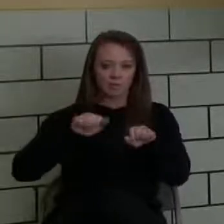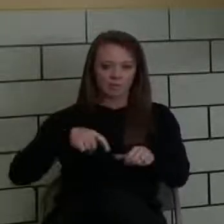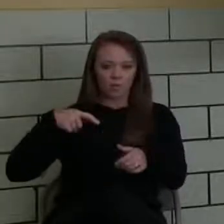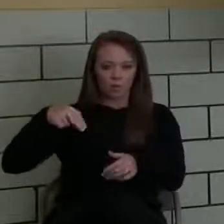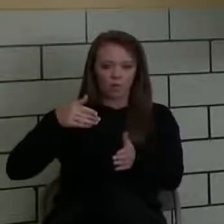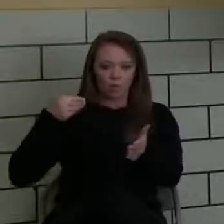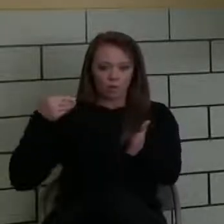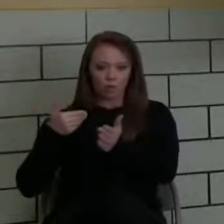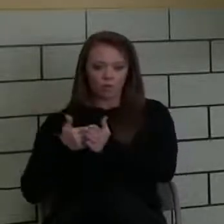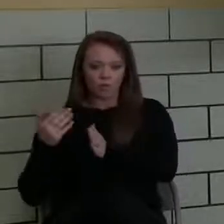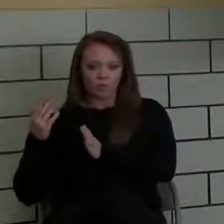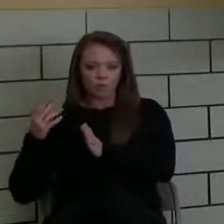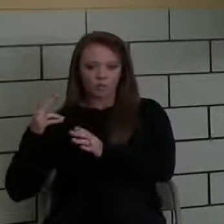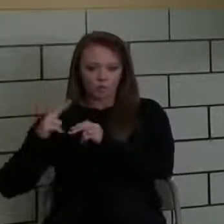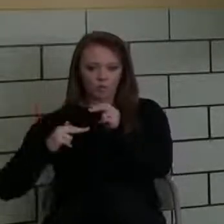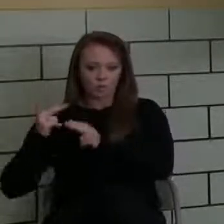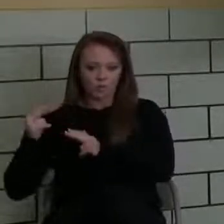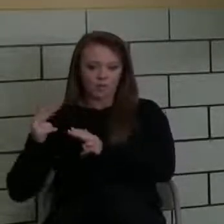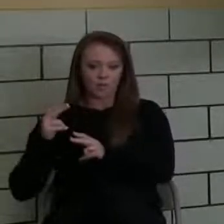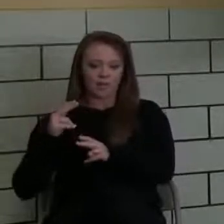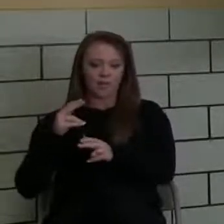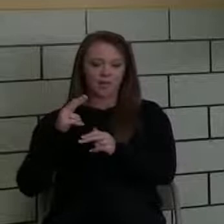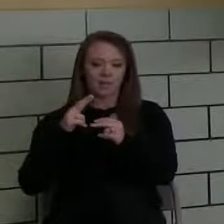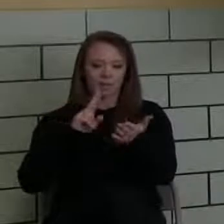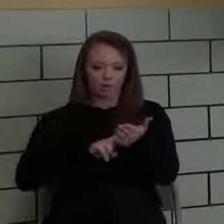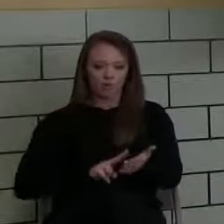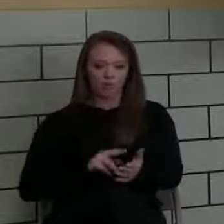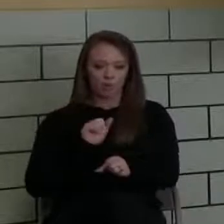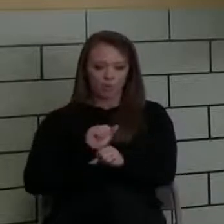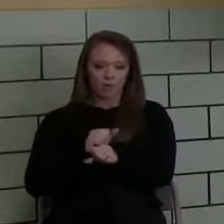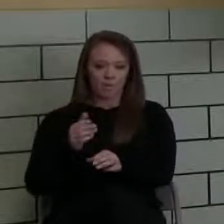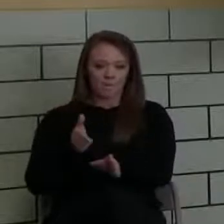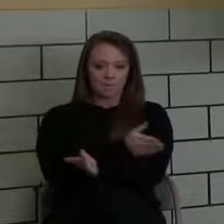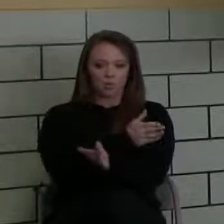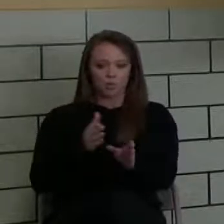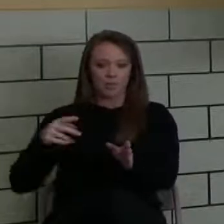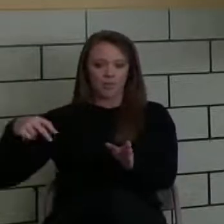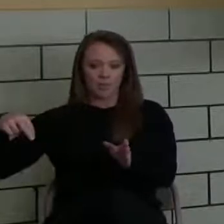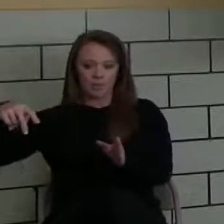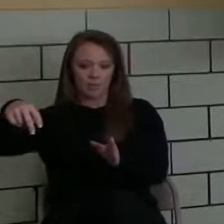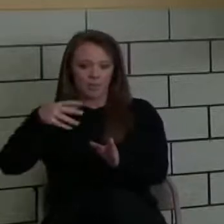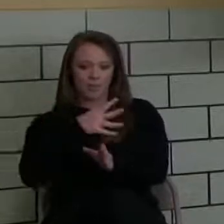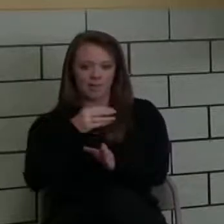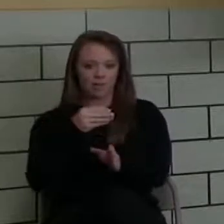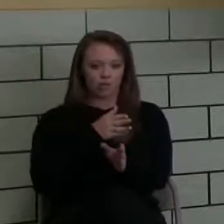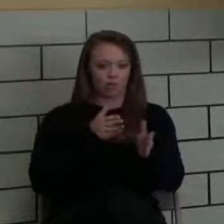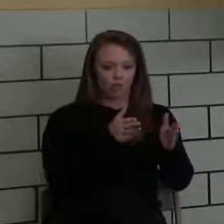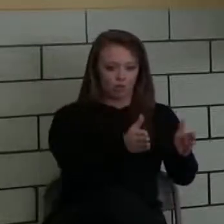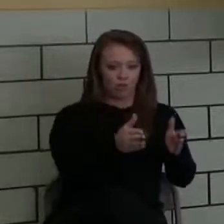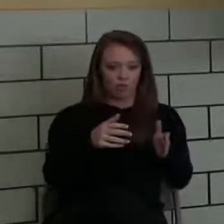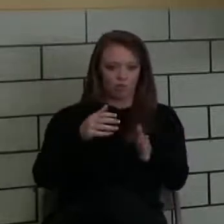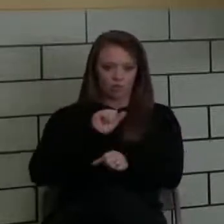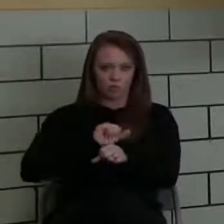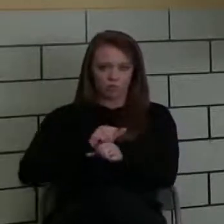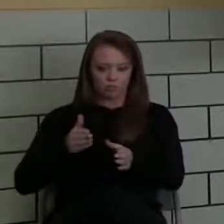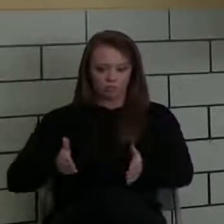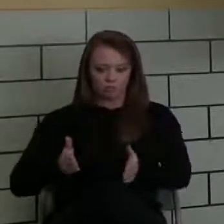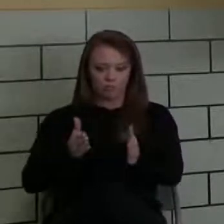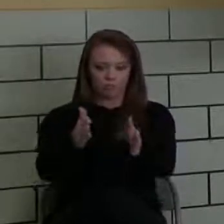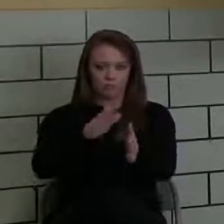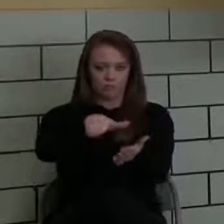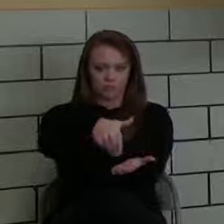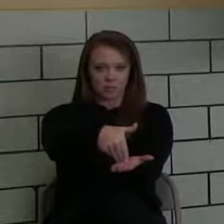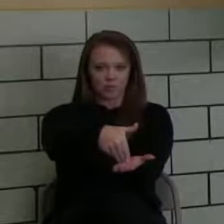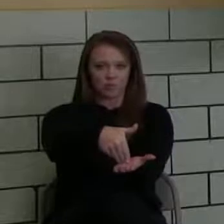in between the pedestrian and the road. As they get those elements in place and some of that sidewalk is